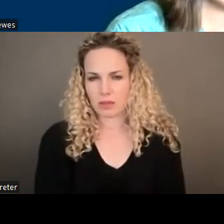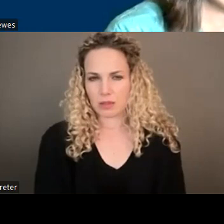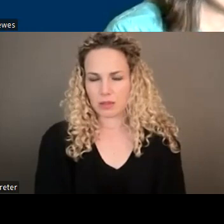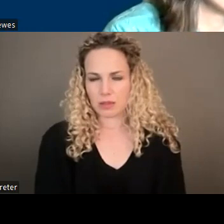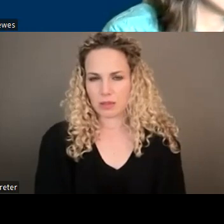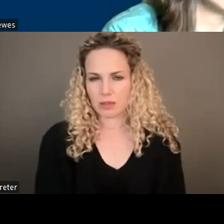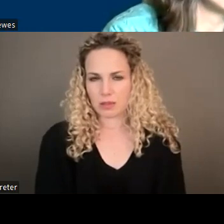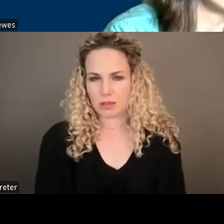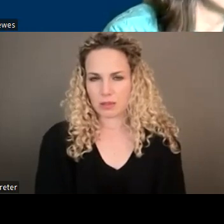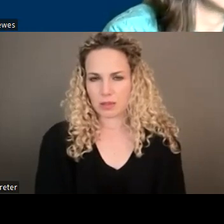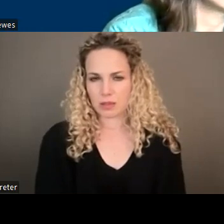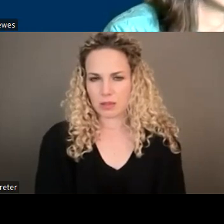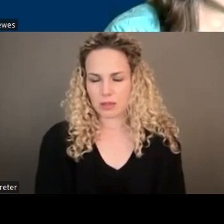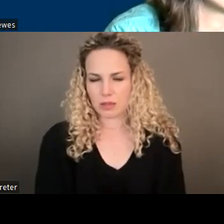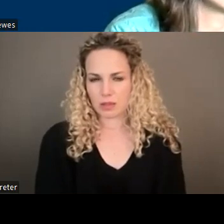okay,